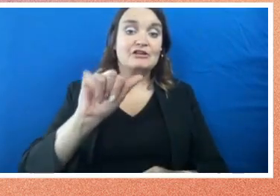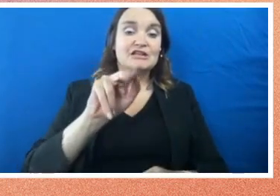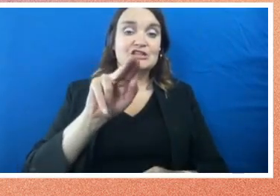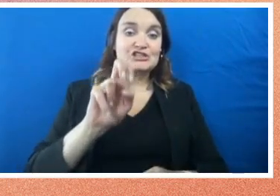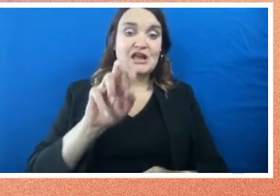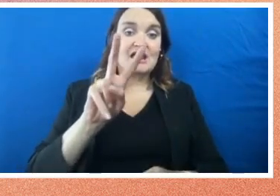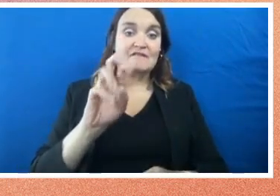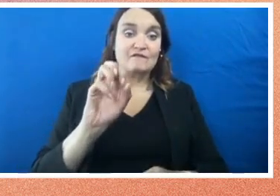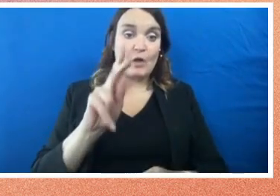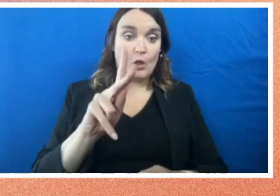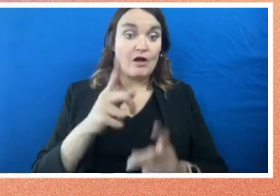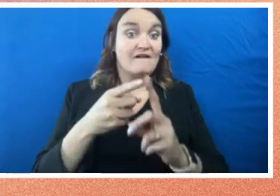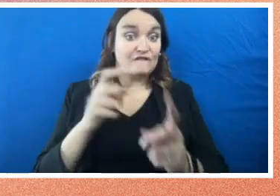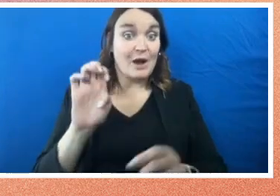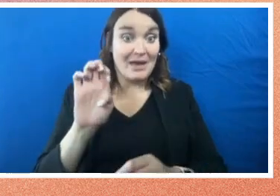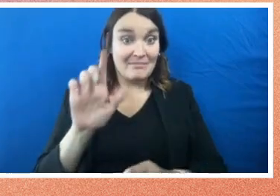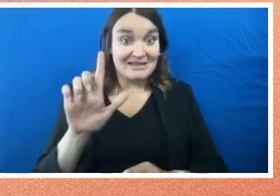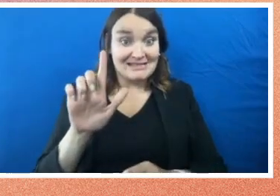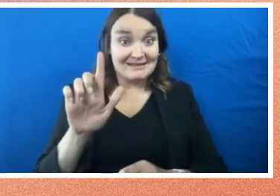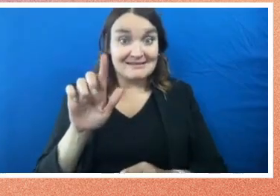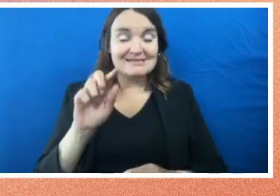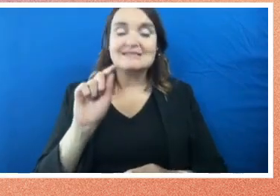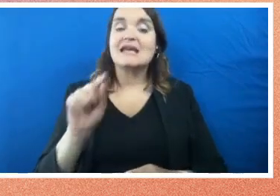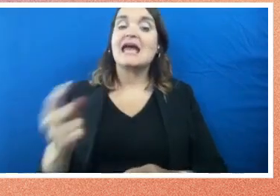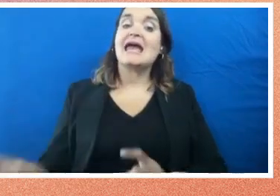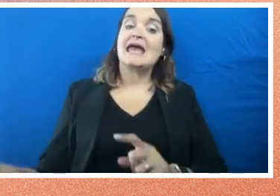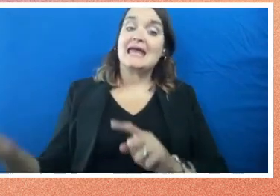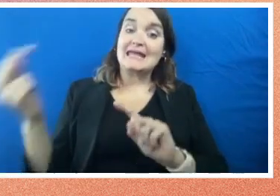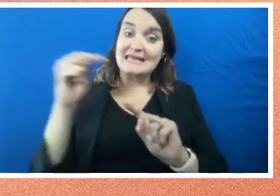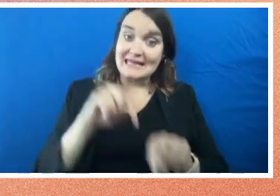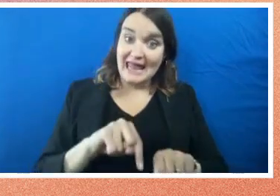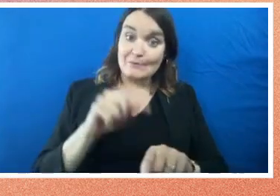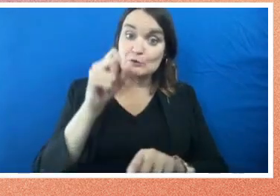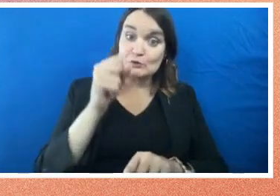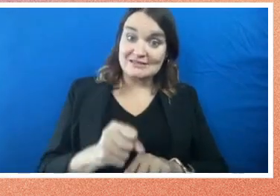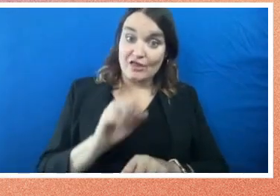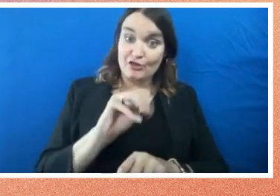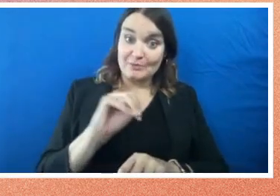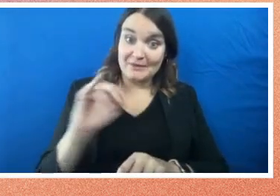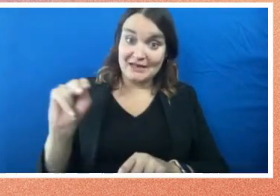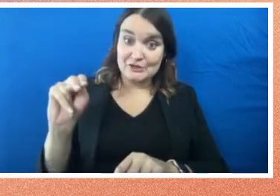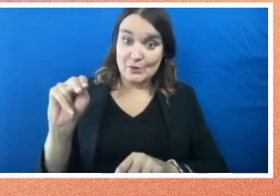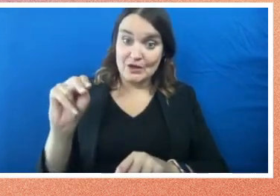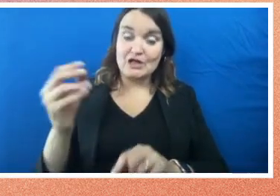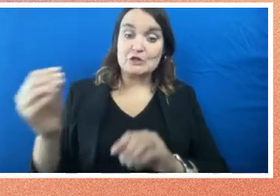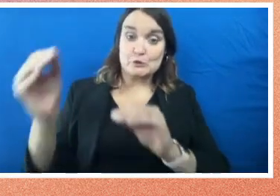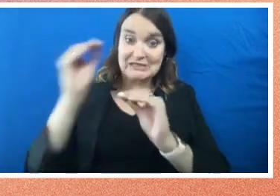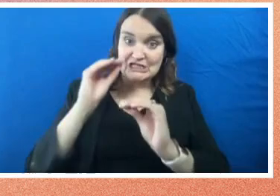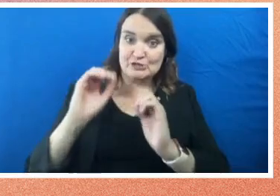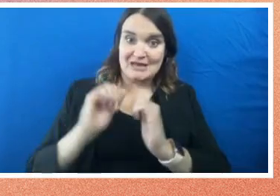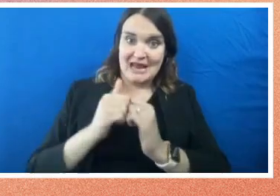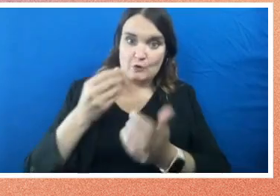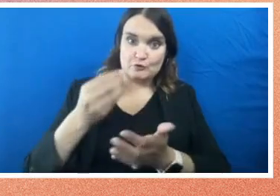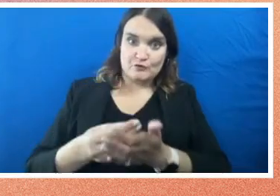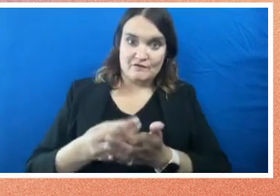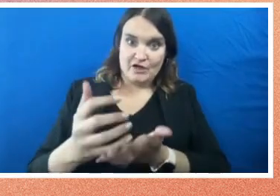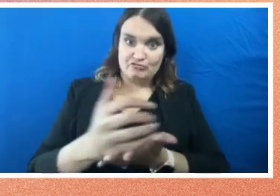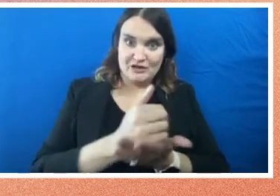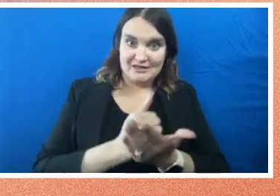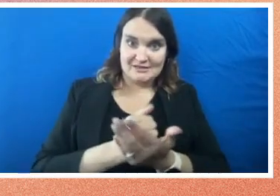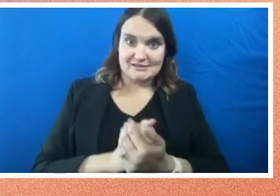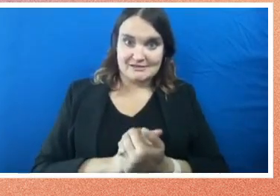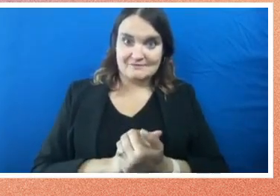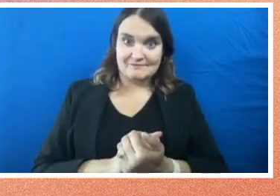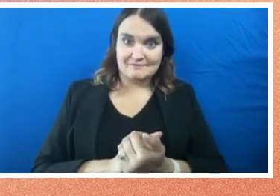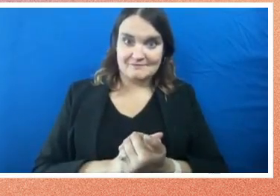List came to Southern Minnesota to teach me how to fundraise, just as